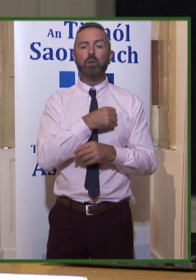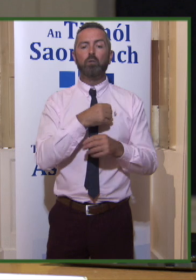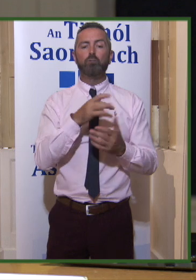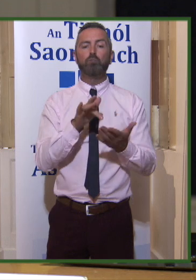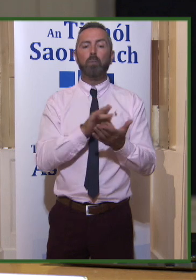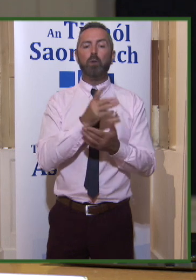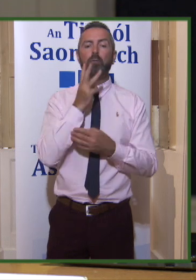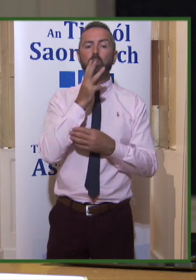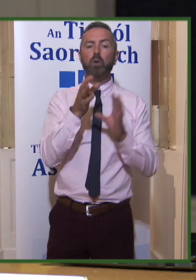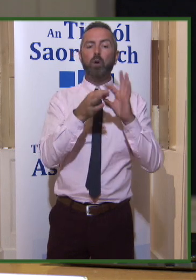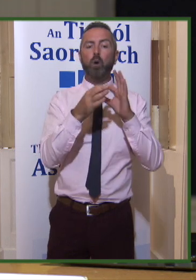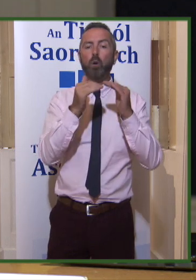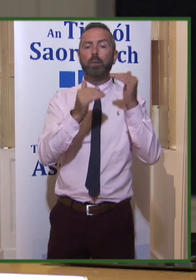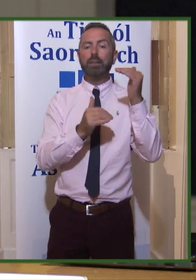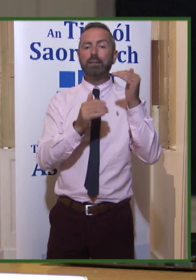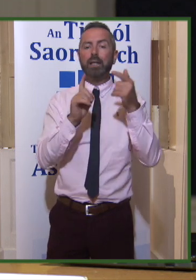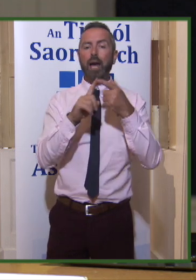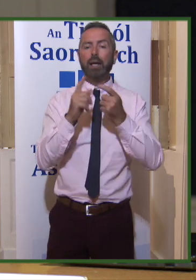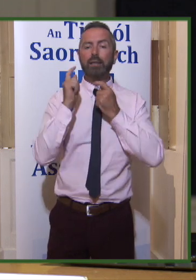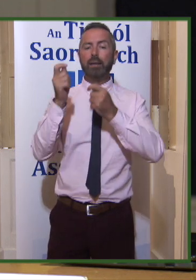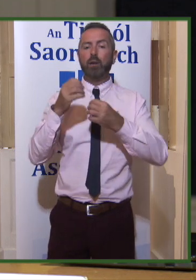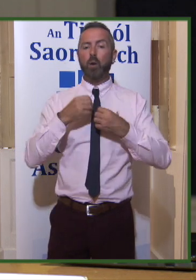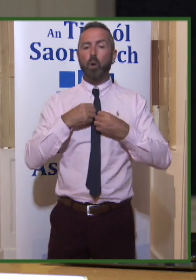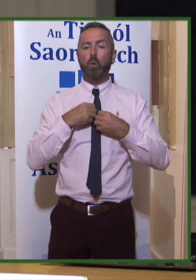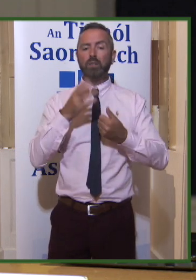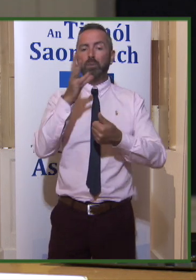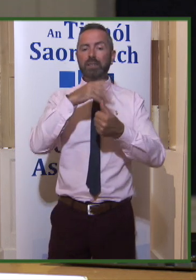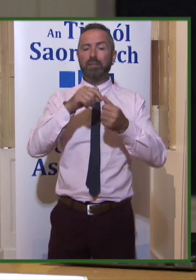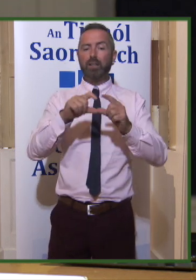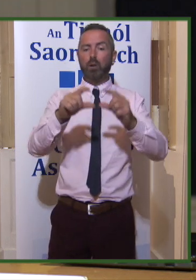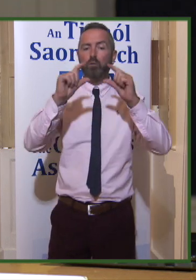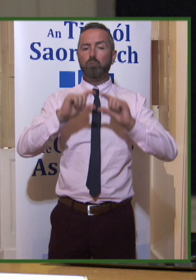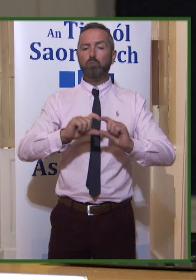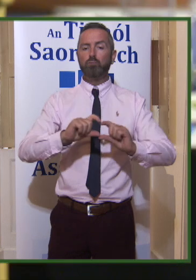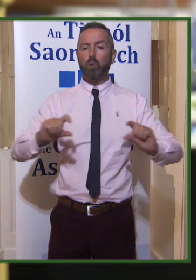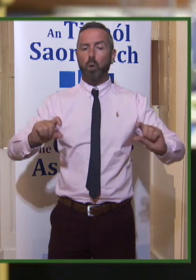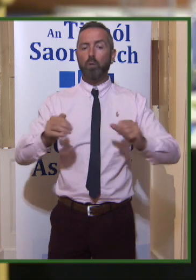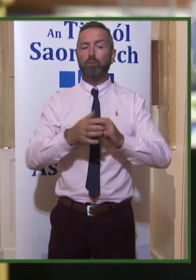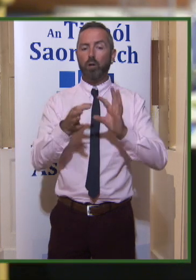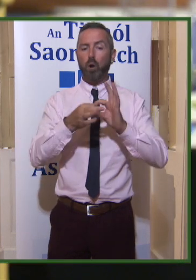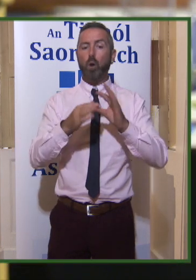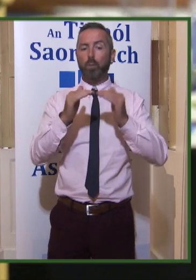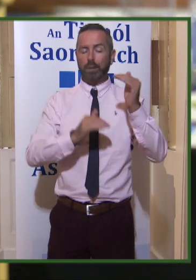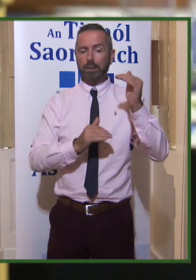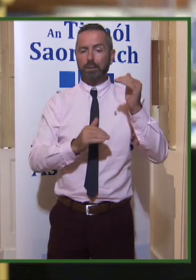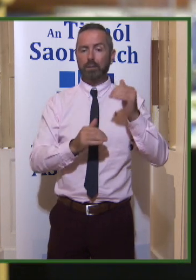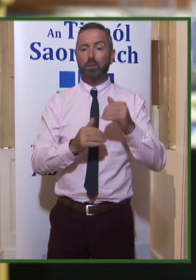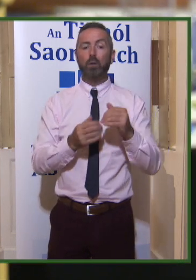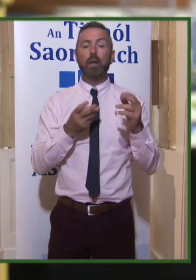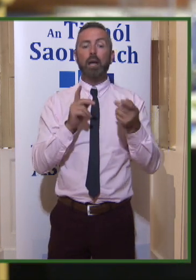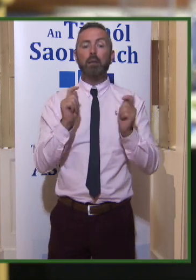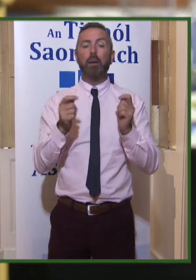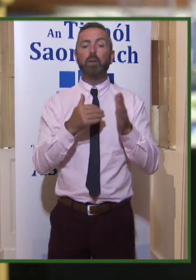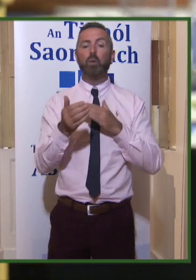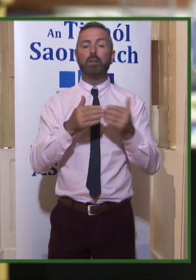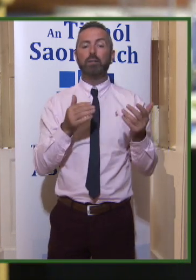remove the word homelessness and give it its own unique row. So there'll be a separate row for homelessness. So the amendment will be you